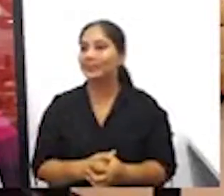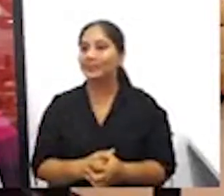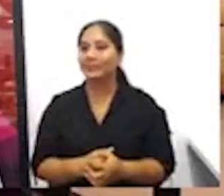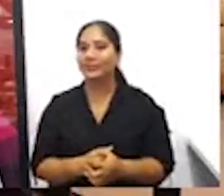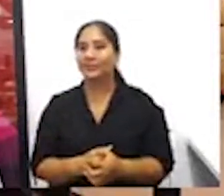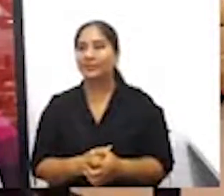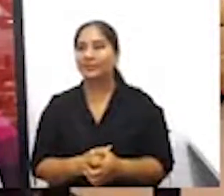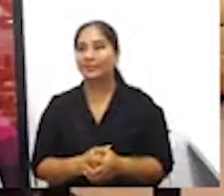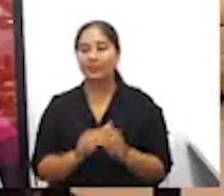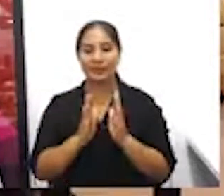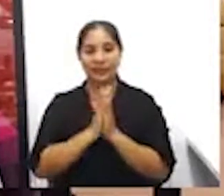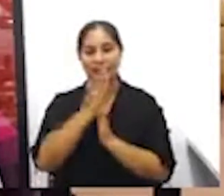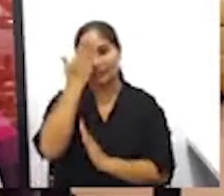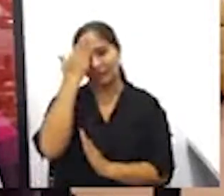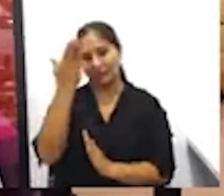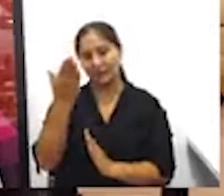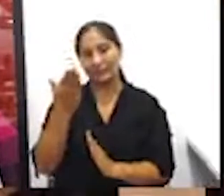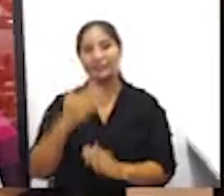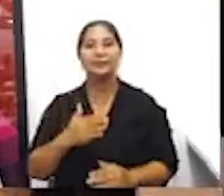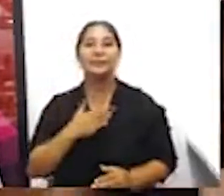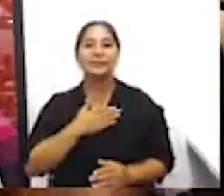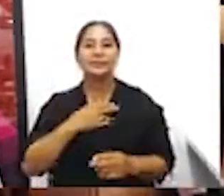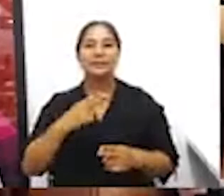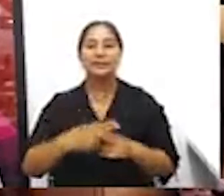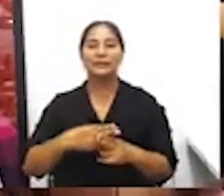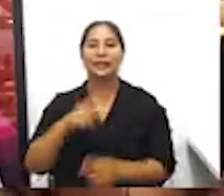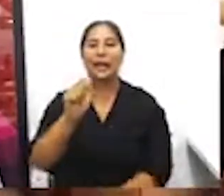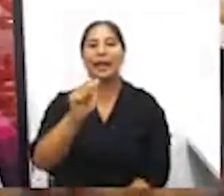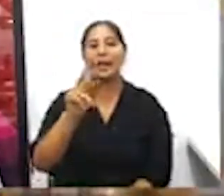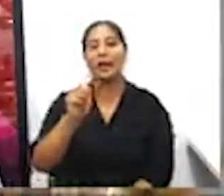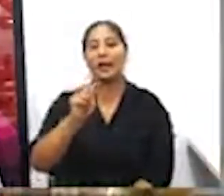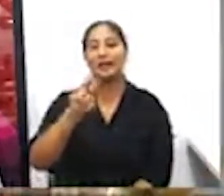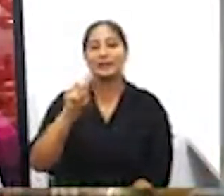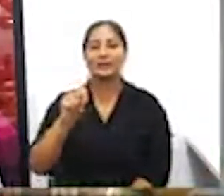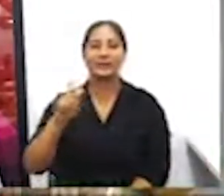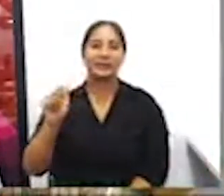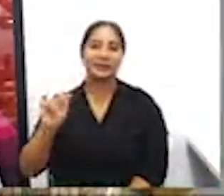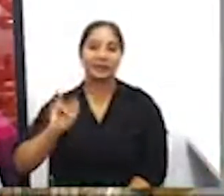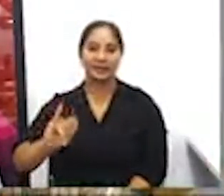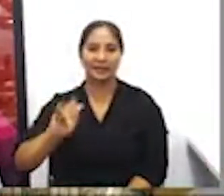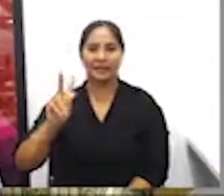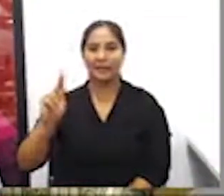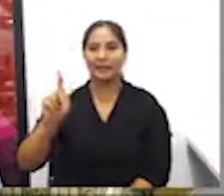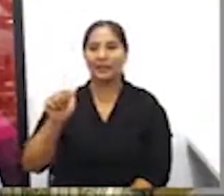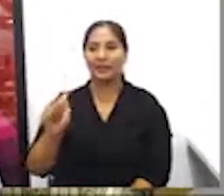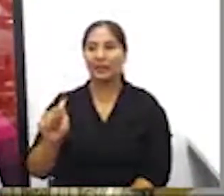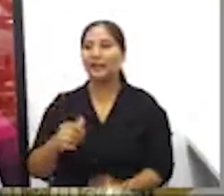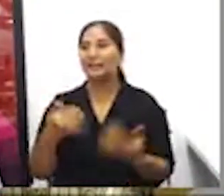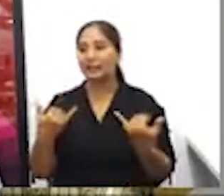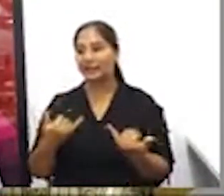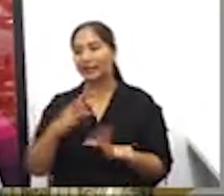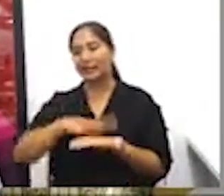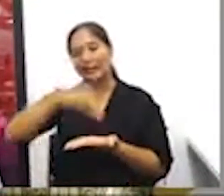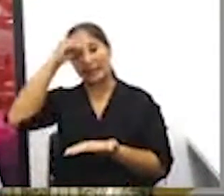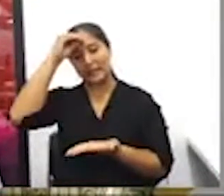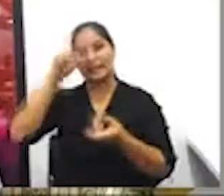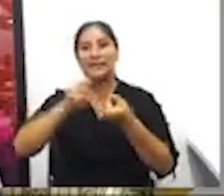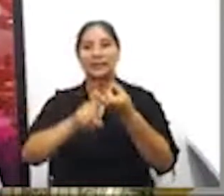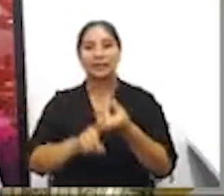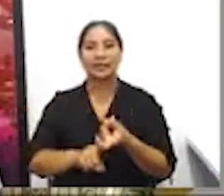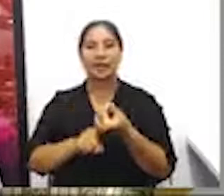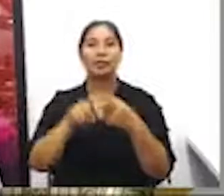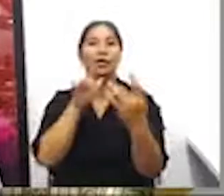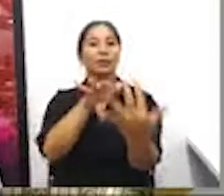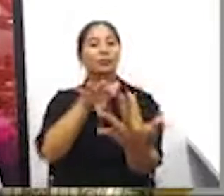Sabadi. My name is Antika Sayaporn. Currently, I'm studying international relations at the Faculty of Law and Political Science,